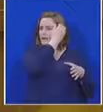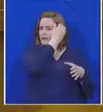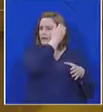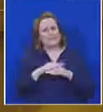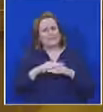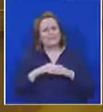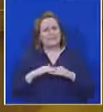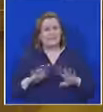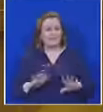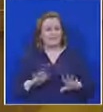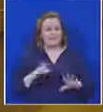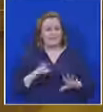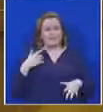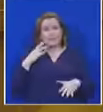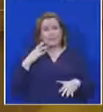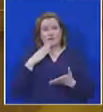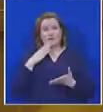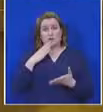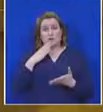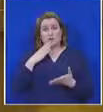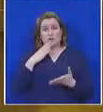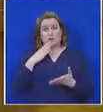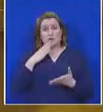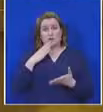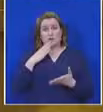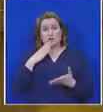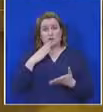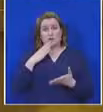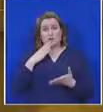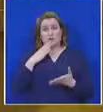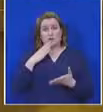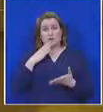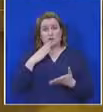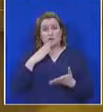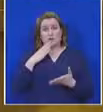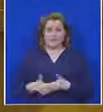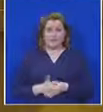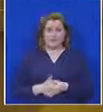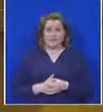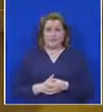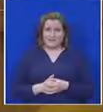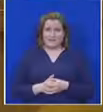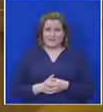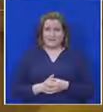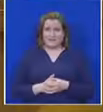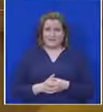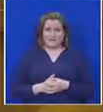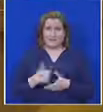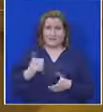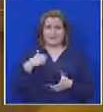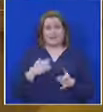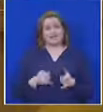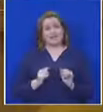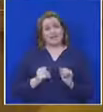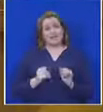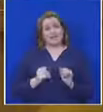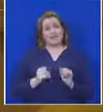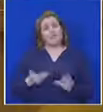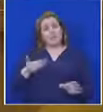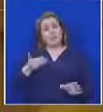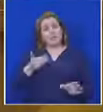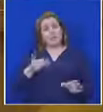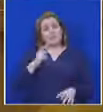resolution that you have had for a very long time, says that we are inviting the former public protector to